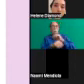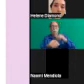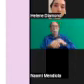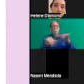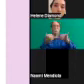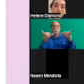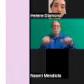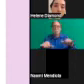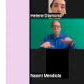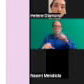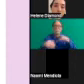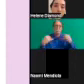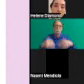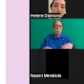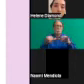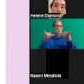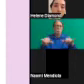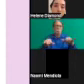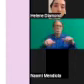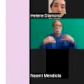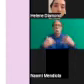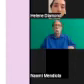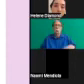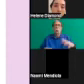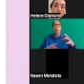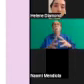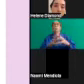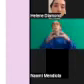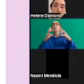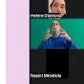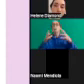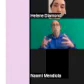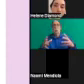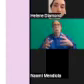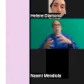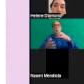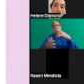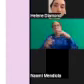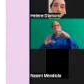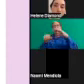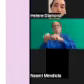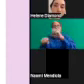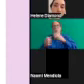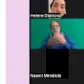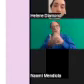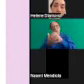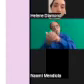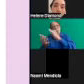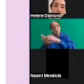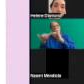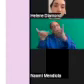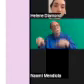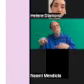an overburdened system. Unfortunately, that's just the way it is. And I know we have to find a better way. That's an entirely different talk,